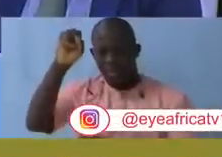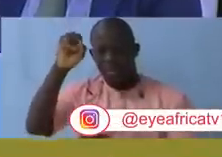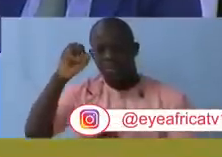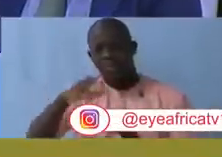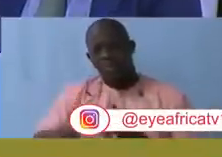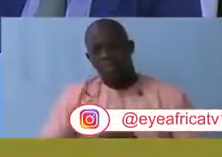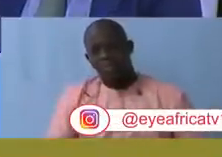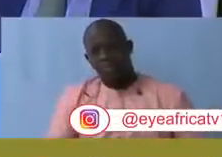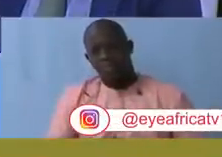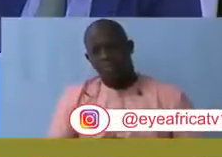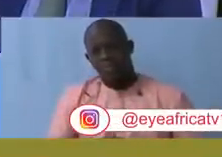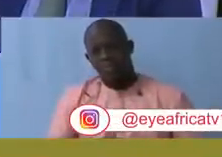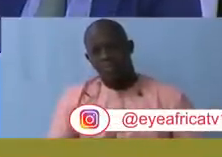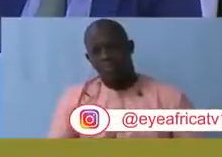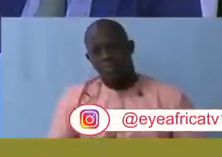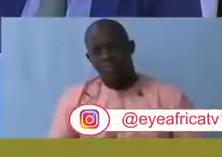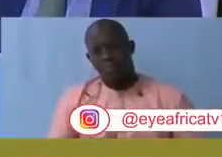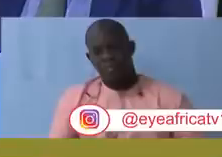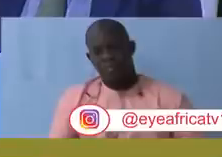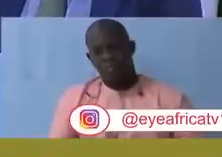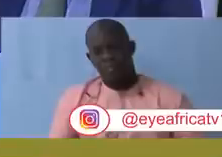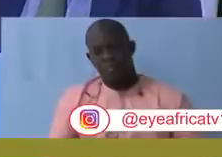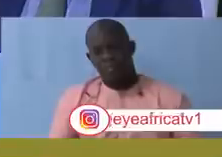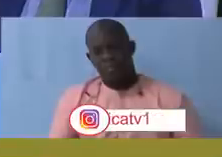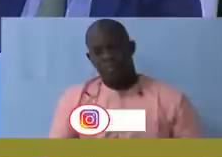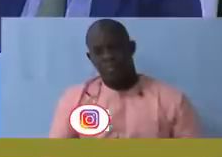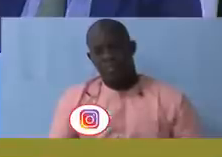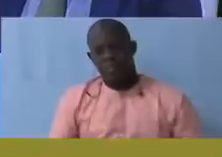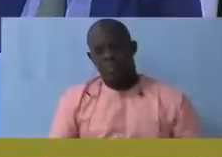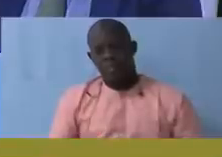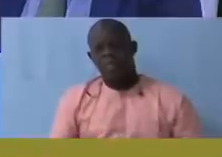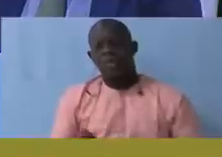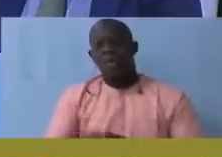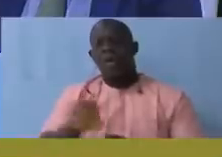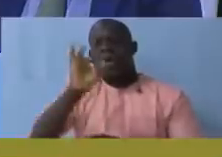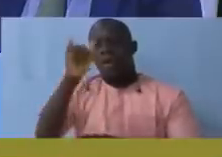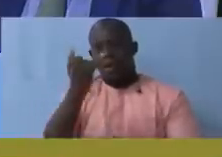Yeah, when he called me, and he came out with